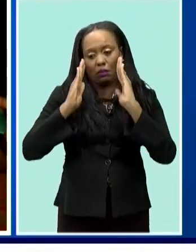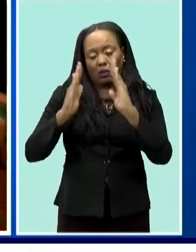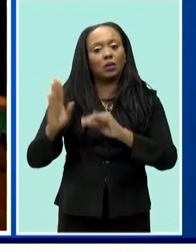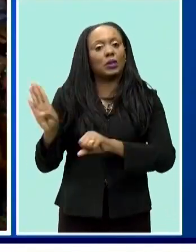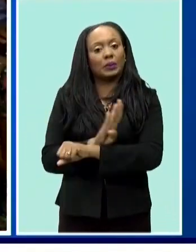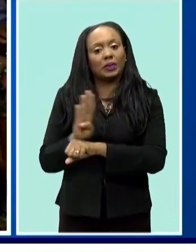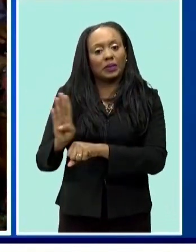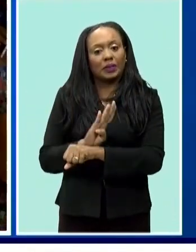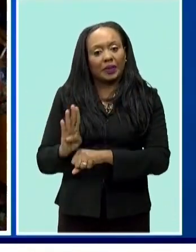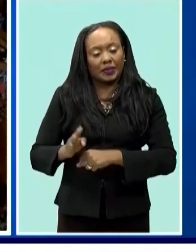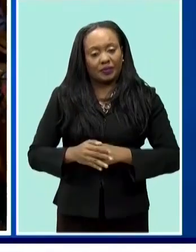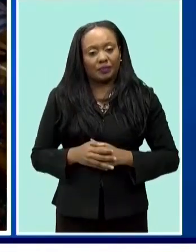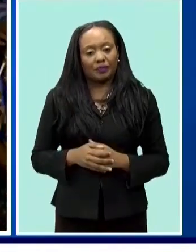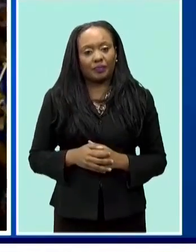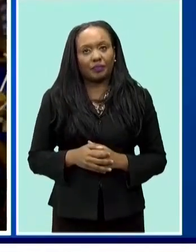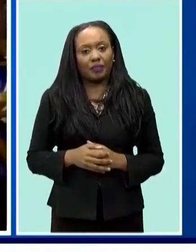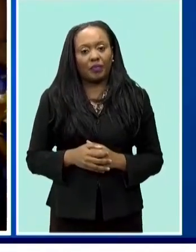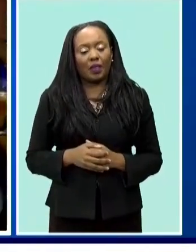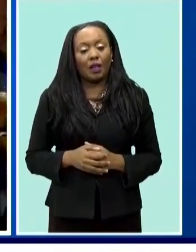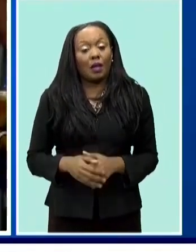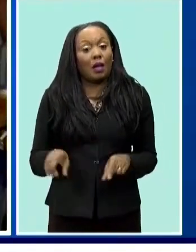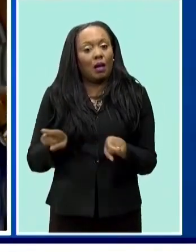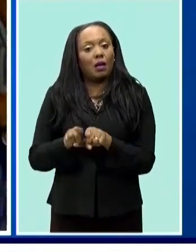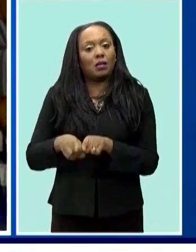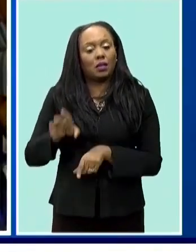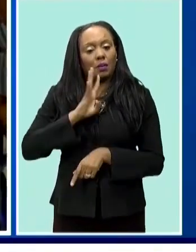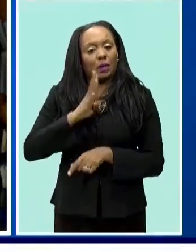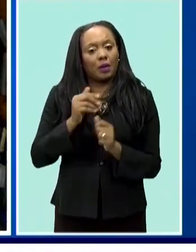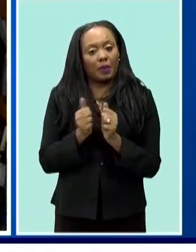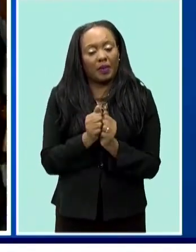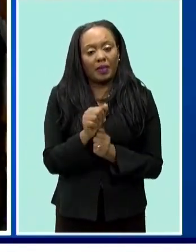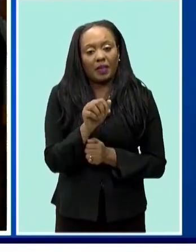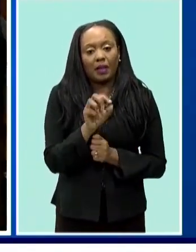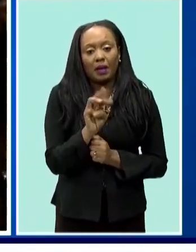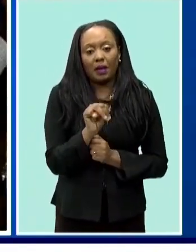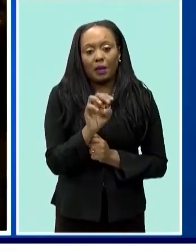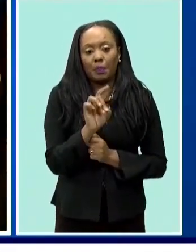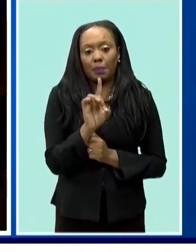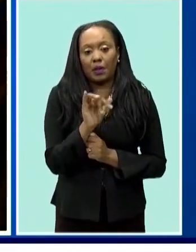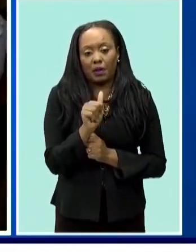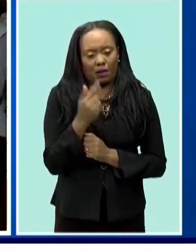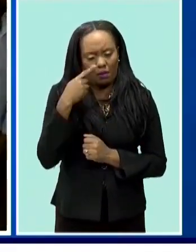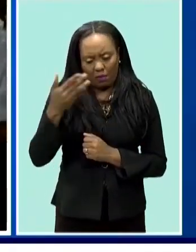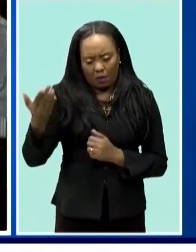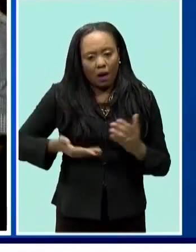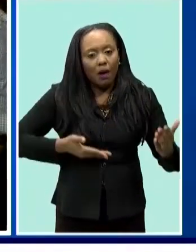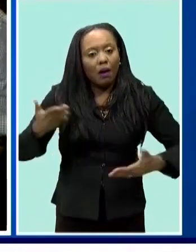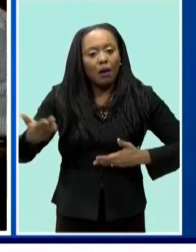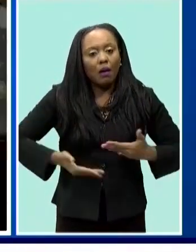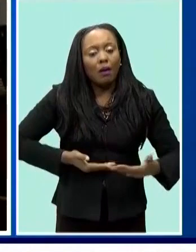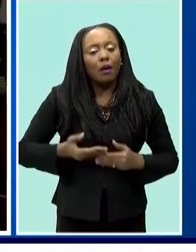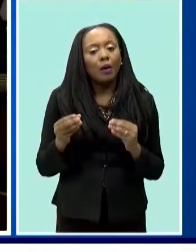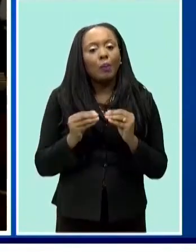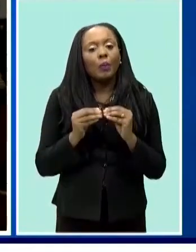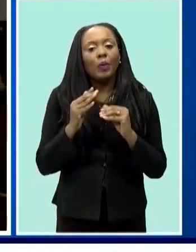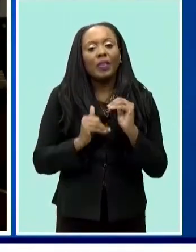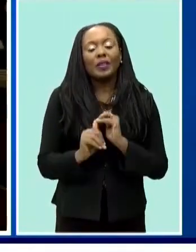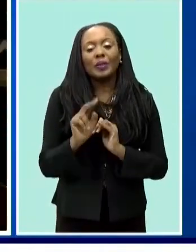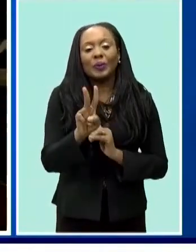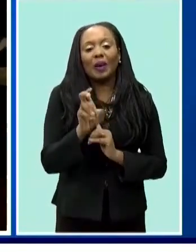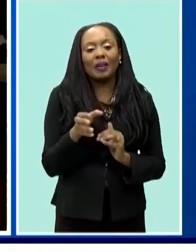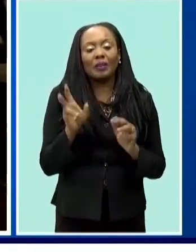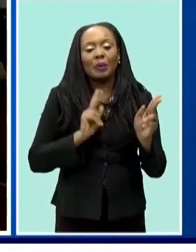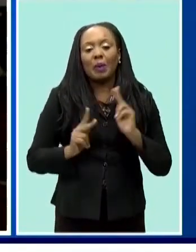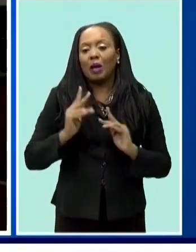business. And Mr. Griffith was speaking to the media on the sidelines of a welcome reception for more than 200 delegates on island